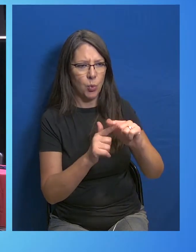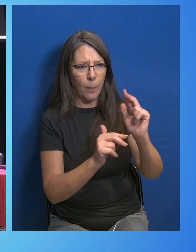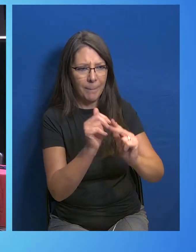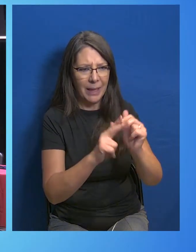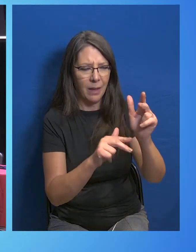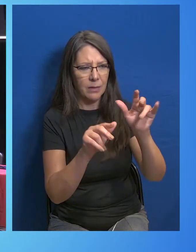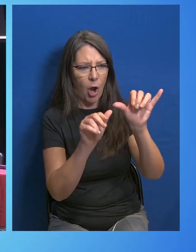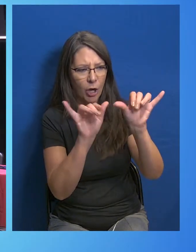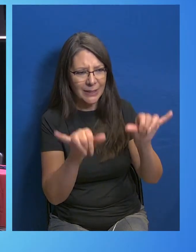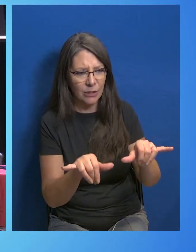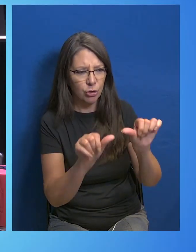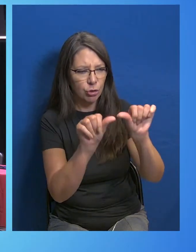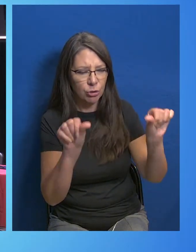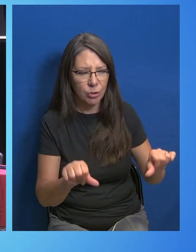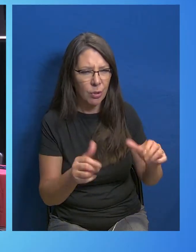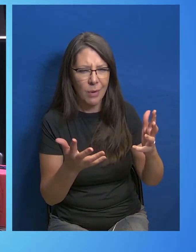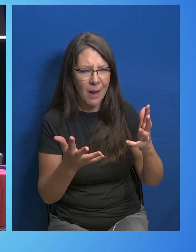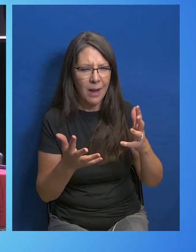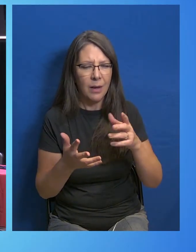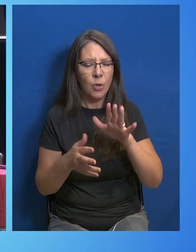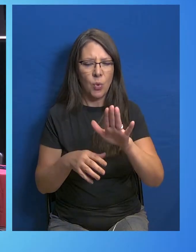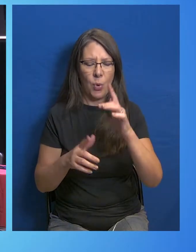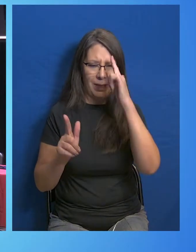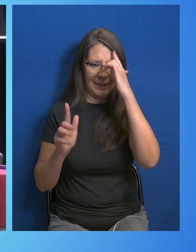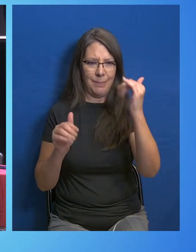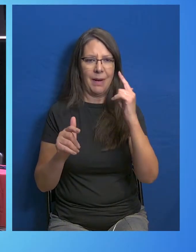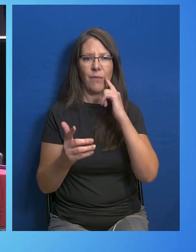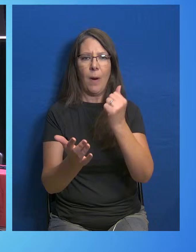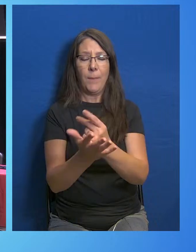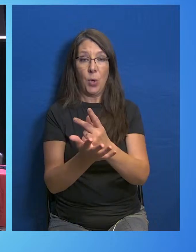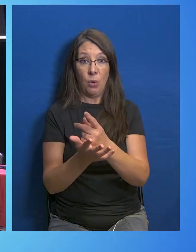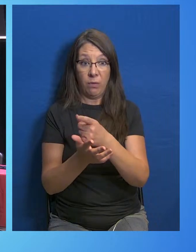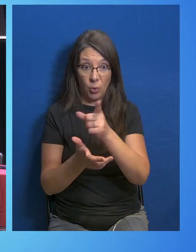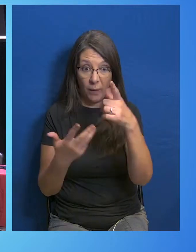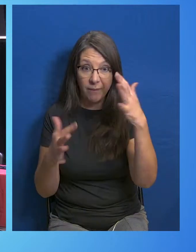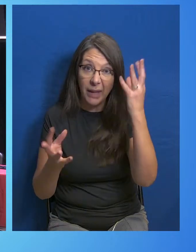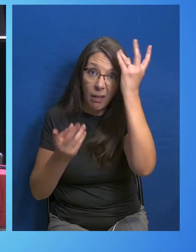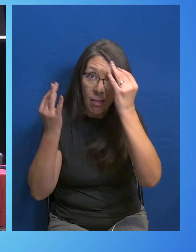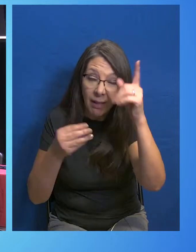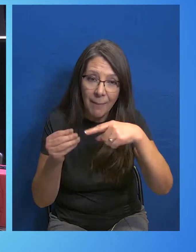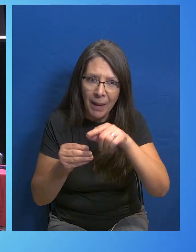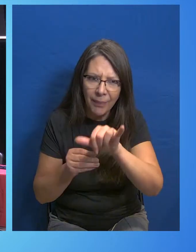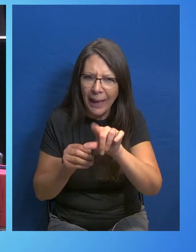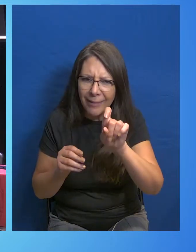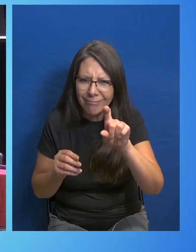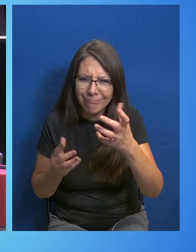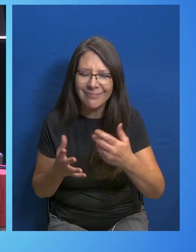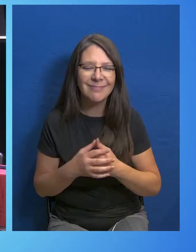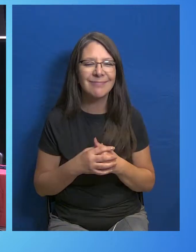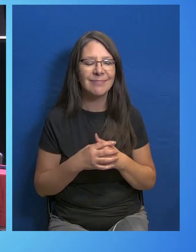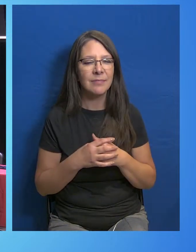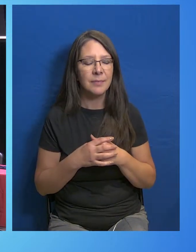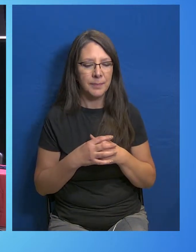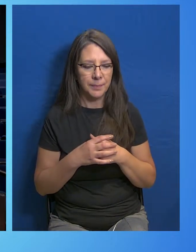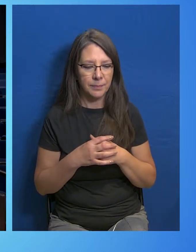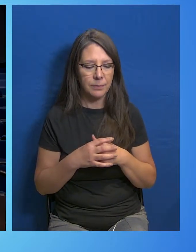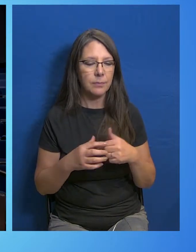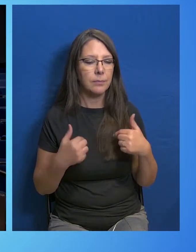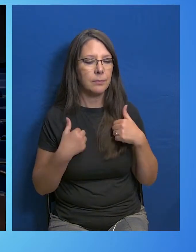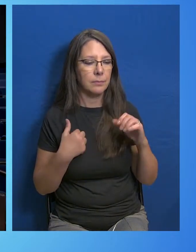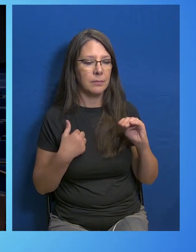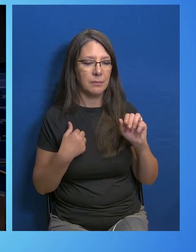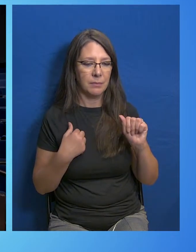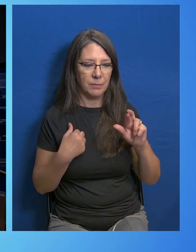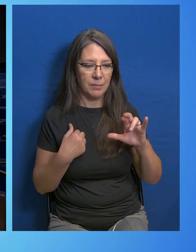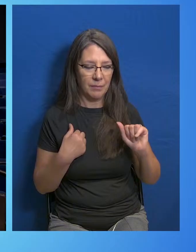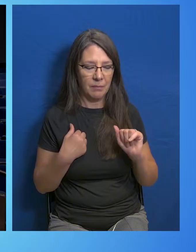What's the projected timeline if it's approved? Or have you even done that? You may not have even done that yet. So what I can tell you